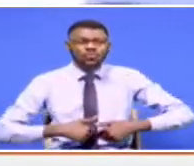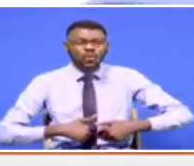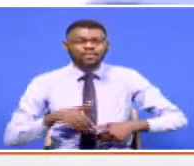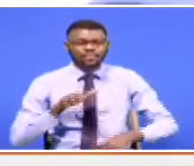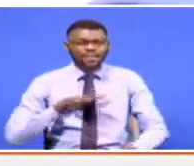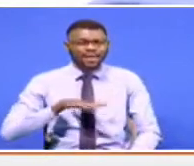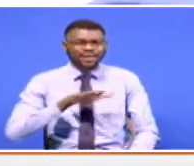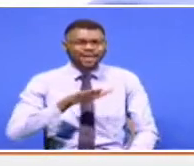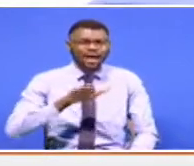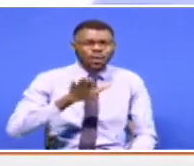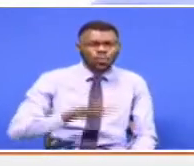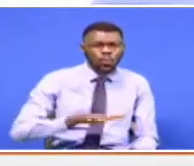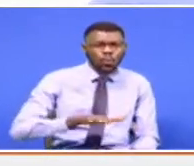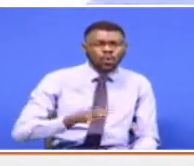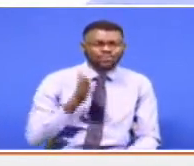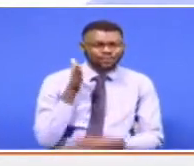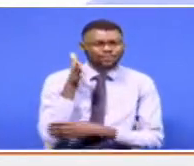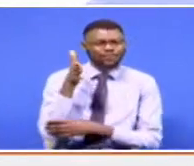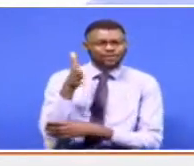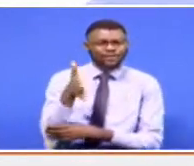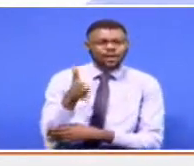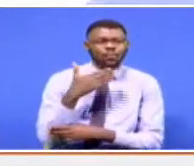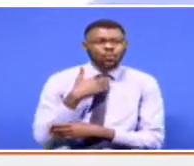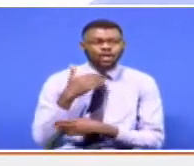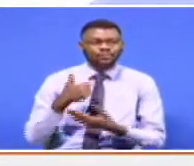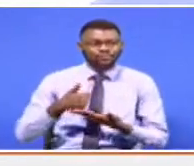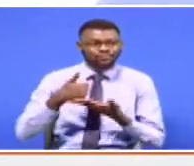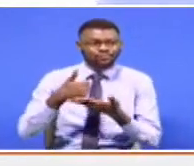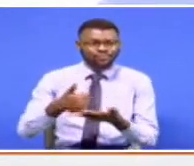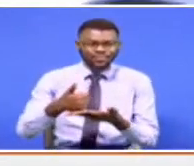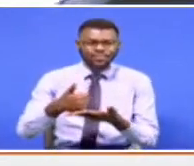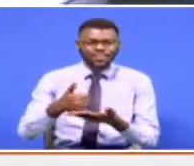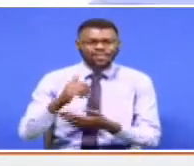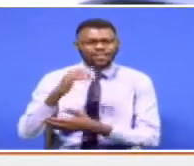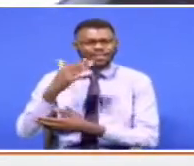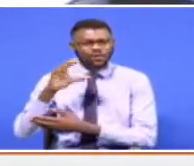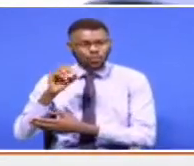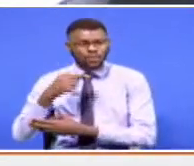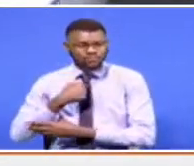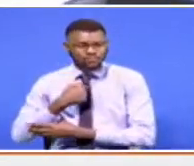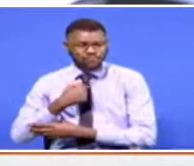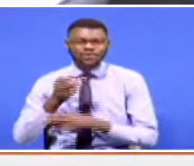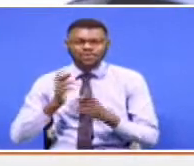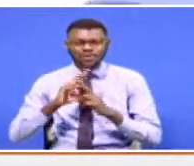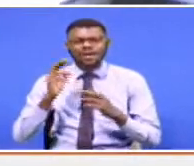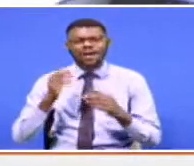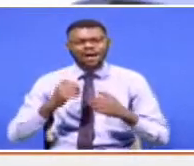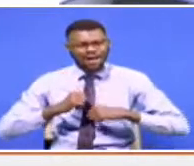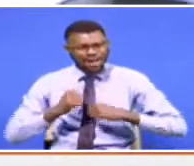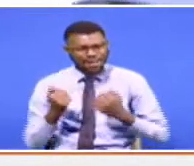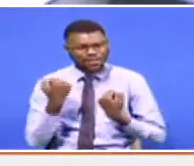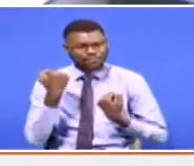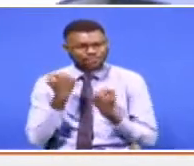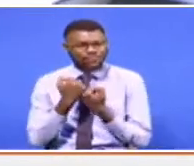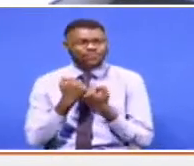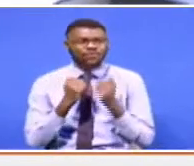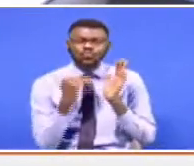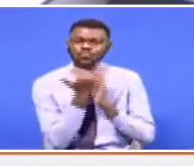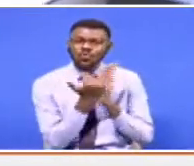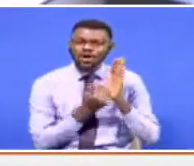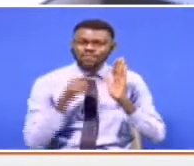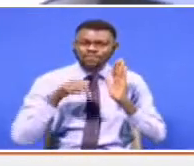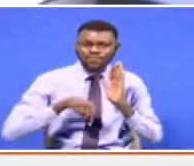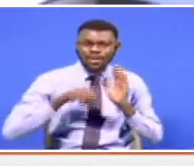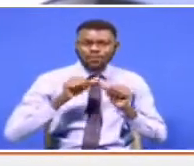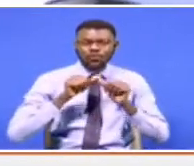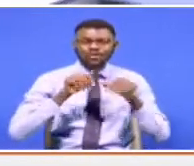to do in the near future. As the CEO of Extreme Sports, we are happy to sponsor, to support this particular initiative today. We'll continue doing it